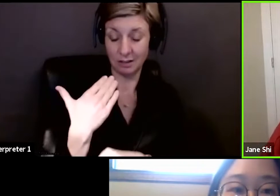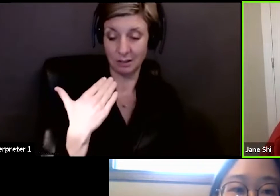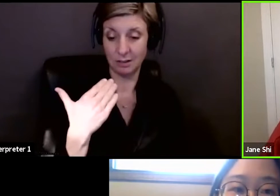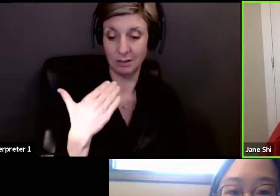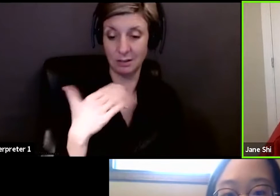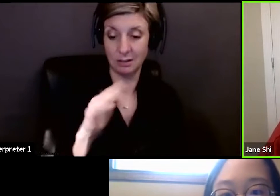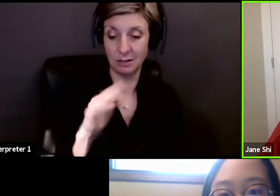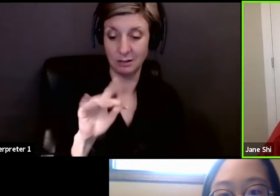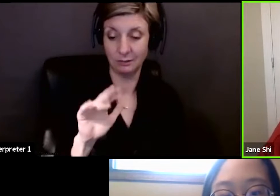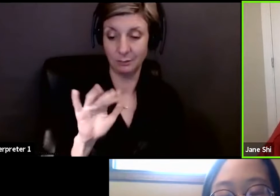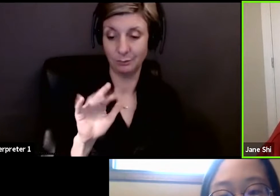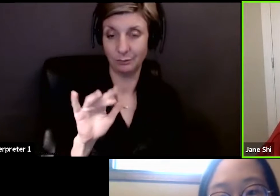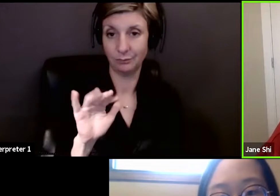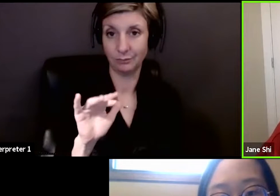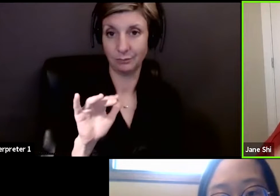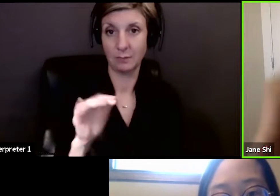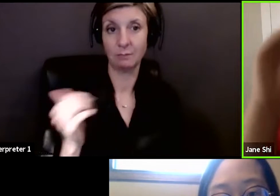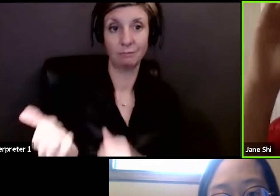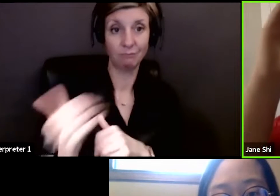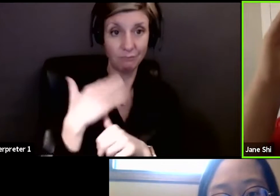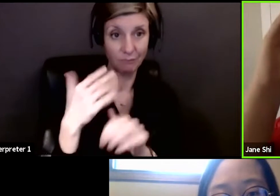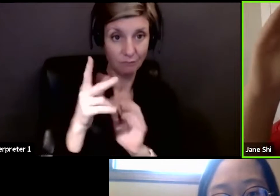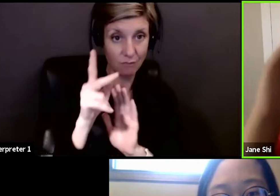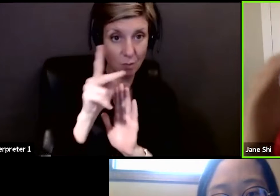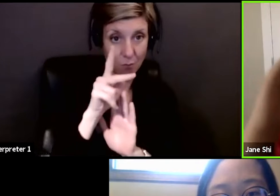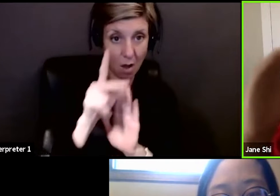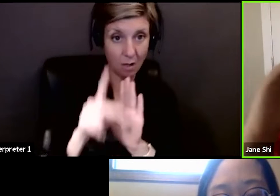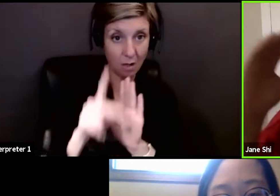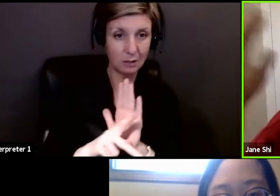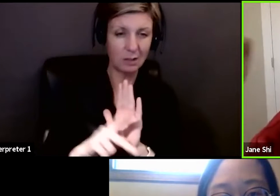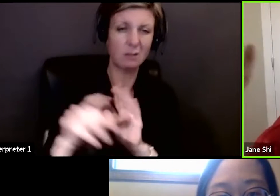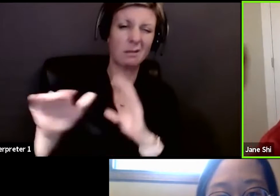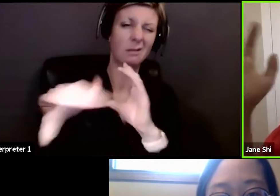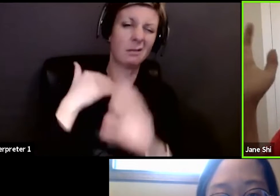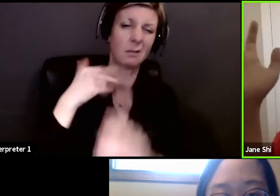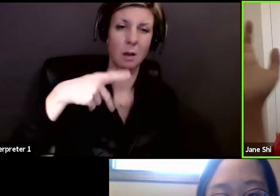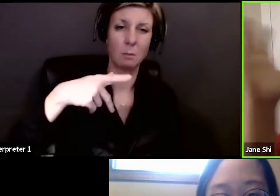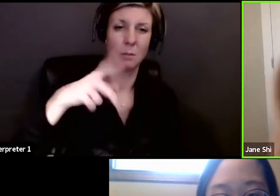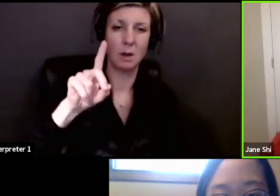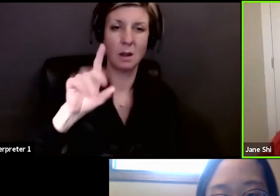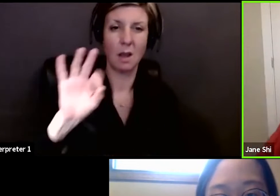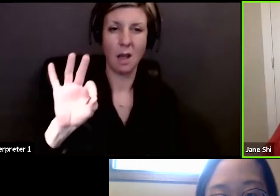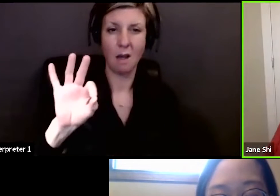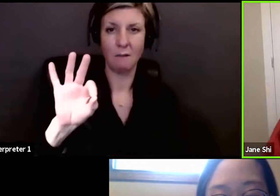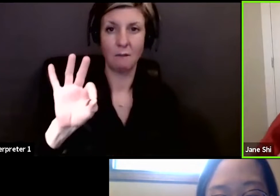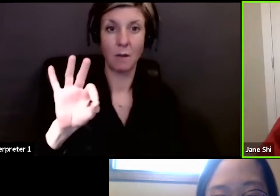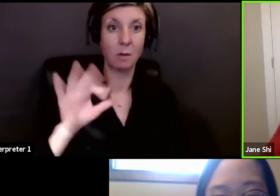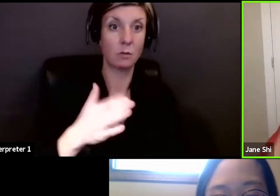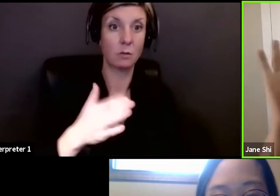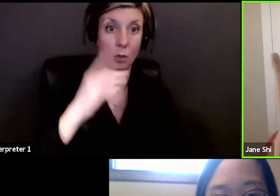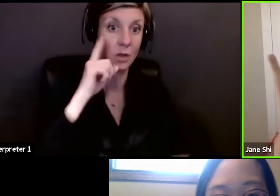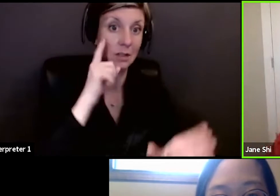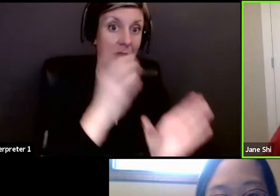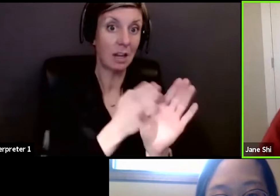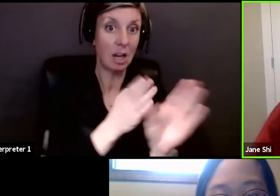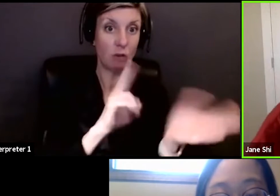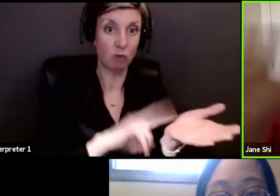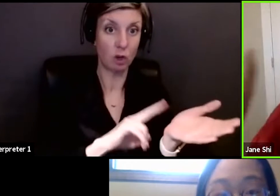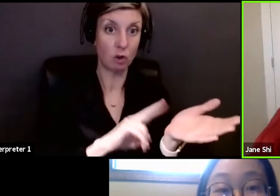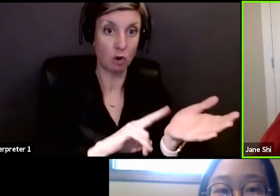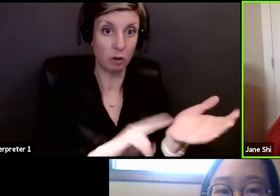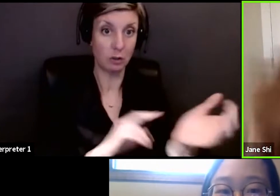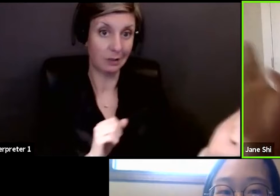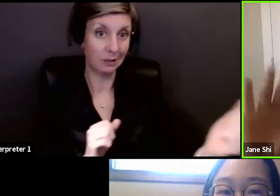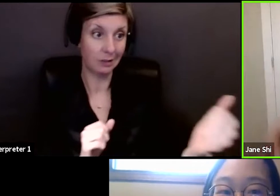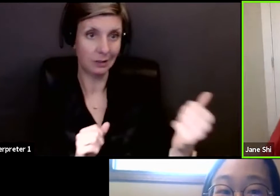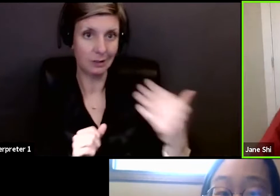I was sent the policy PDF by a psychiatric nurse that I know, allegedly.